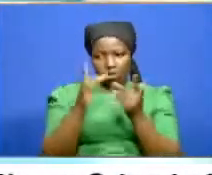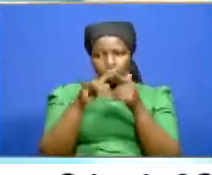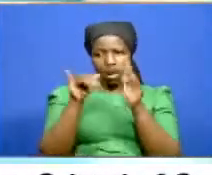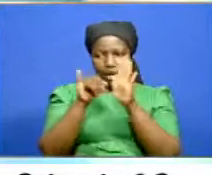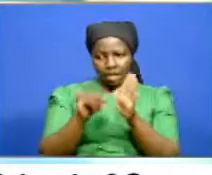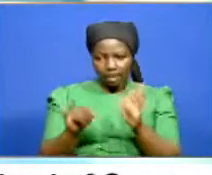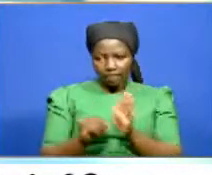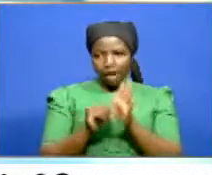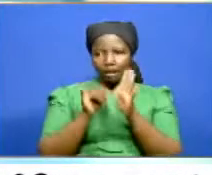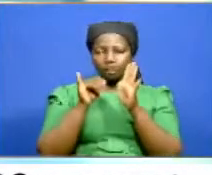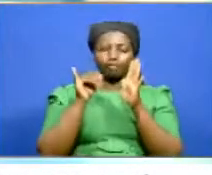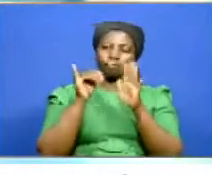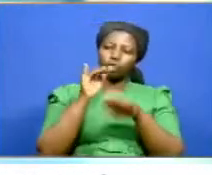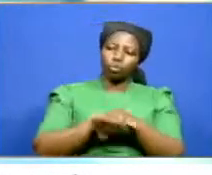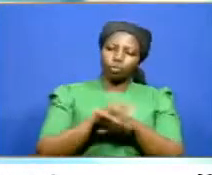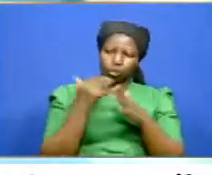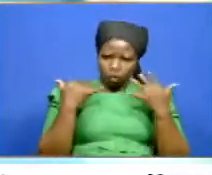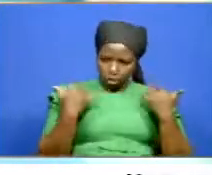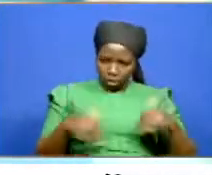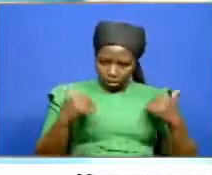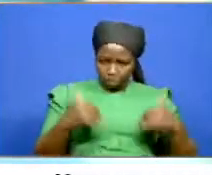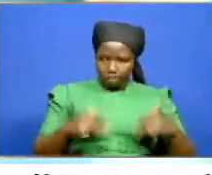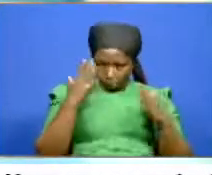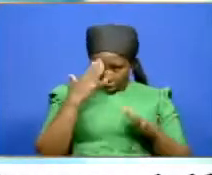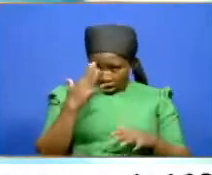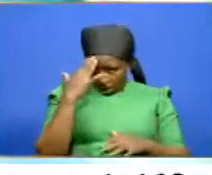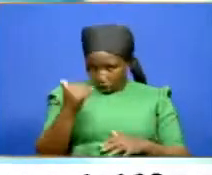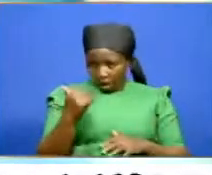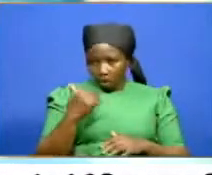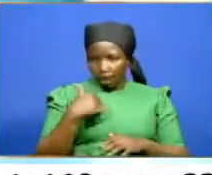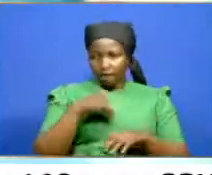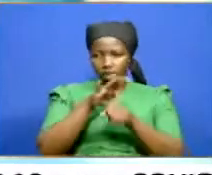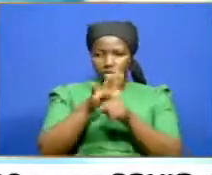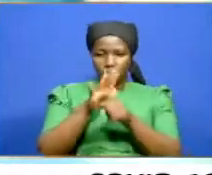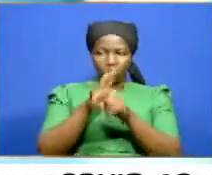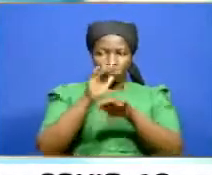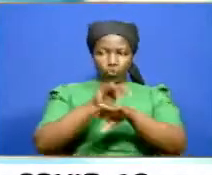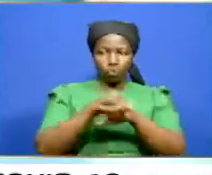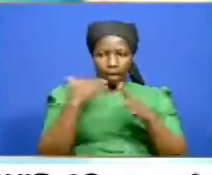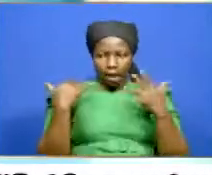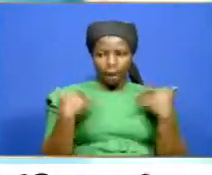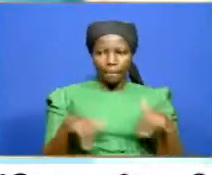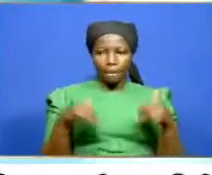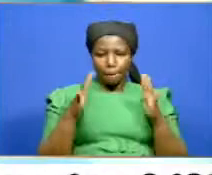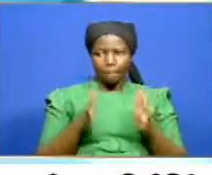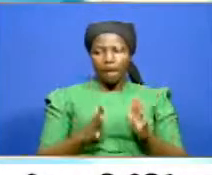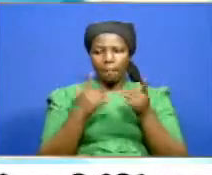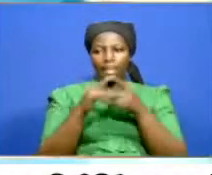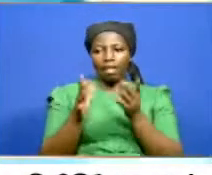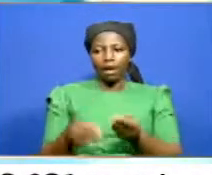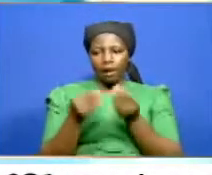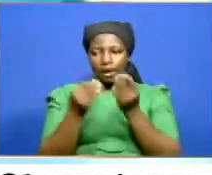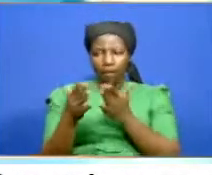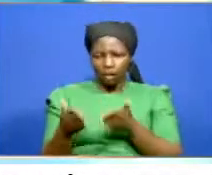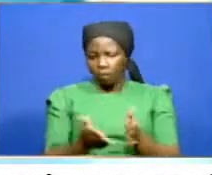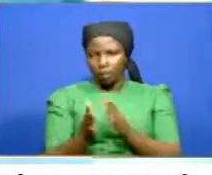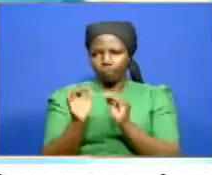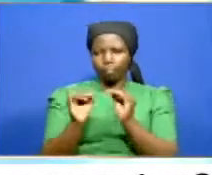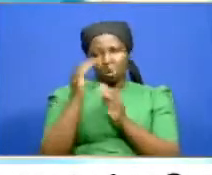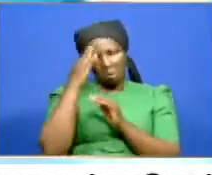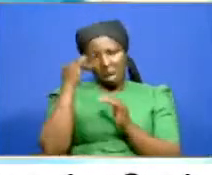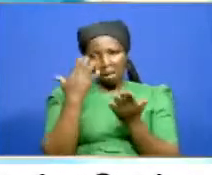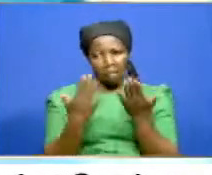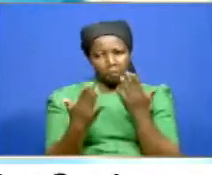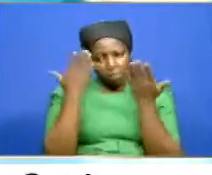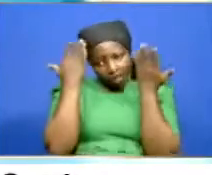player, because there are a lot of good players, especially at the grassroots, but they're not really being given the opportunity because probably they don't know